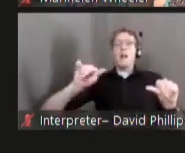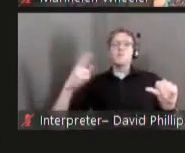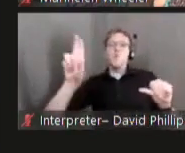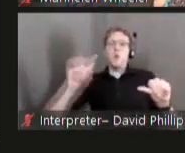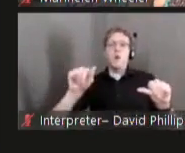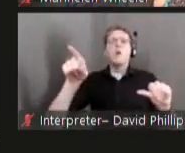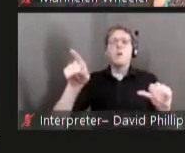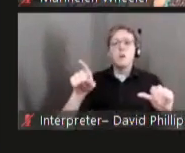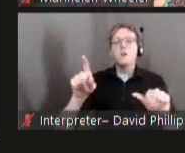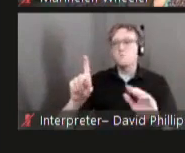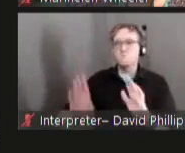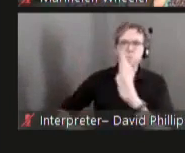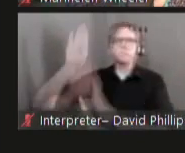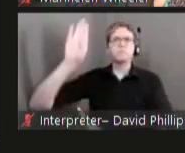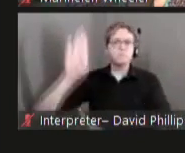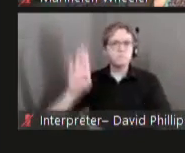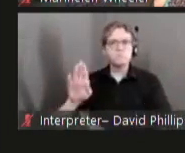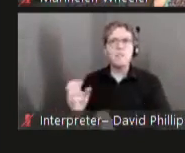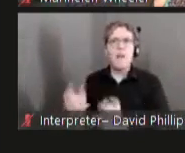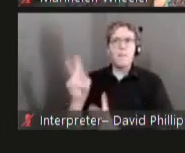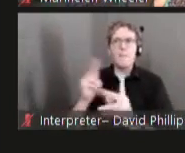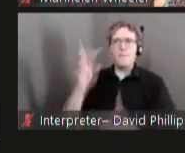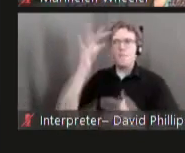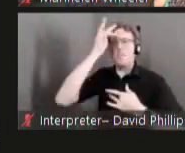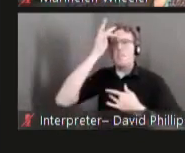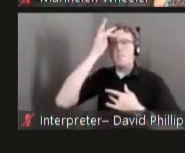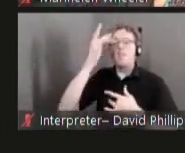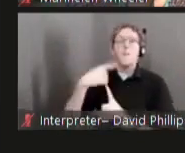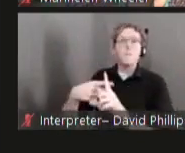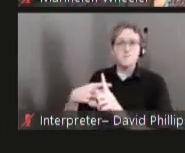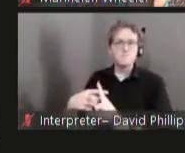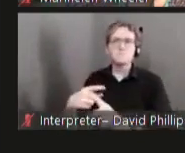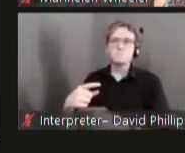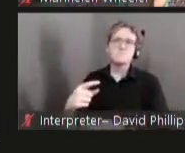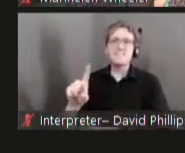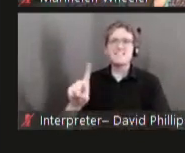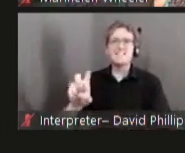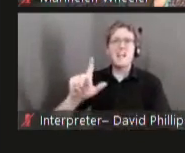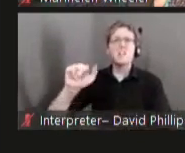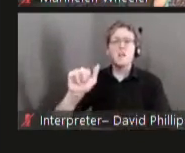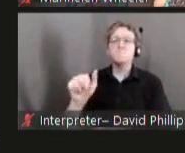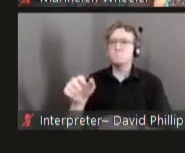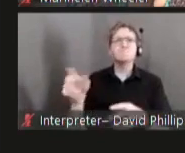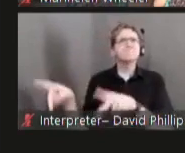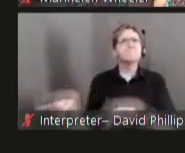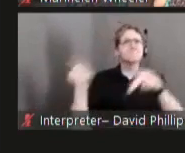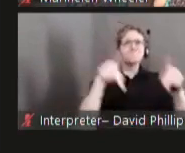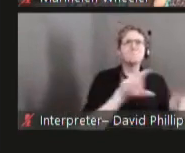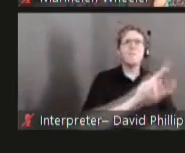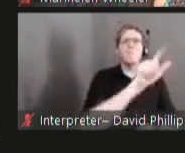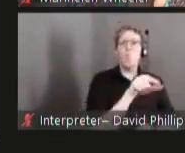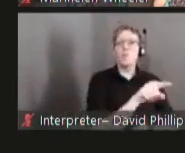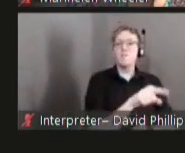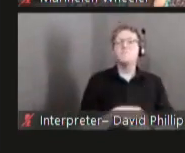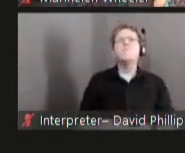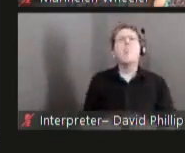infections and number of Delta variants, basically reflect what's going on all over Florida. And let me show you this one last slide that is, for me, the